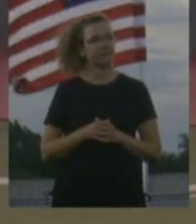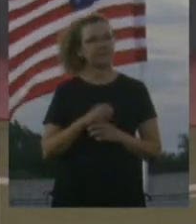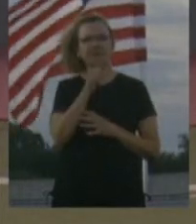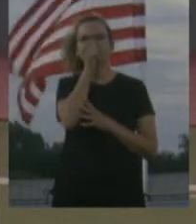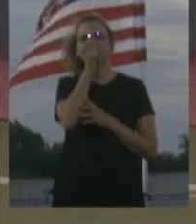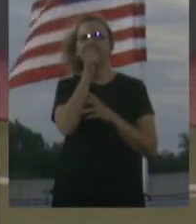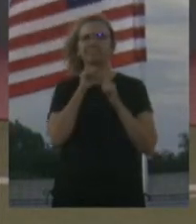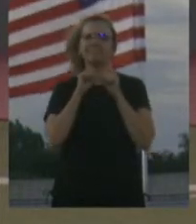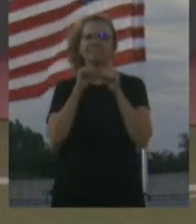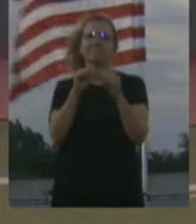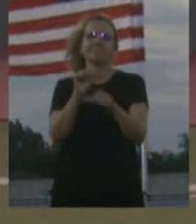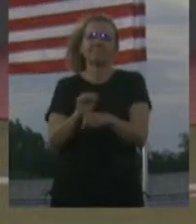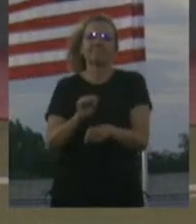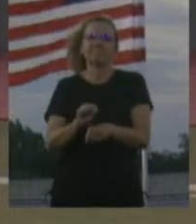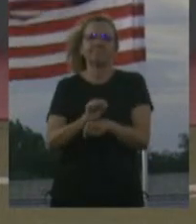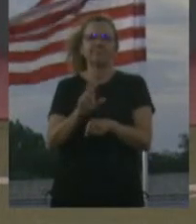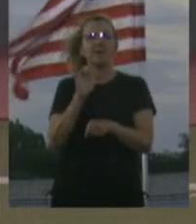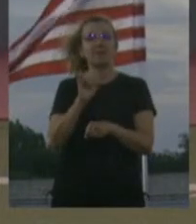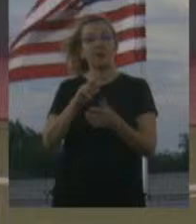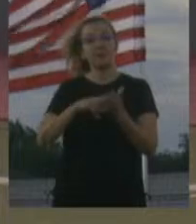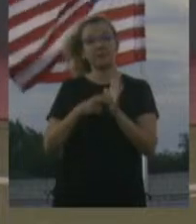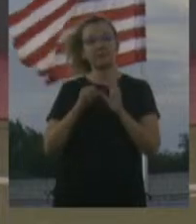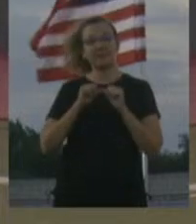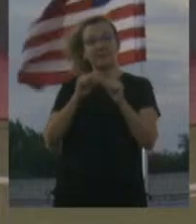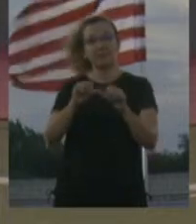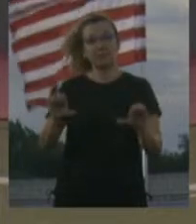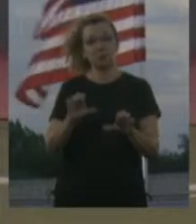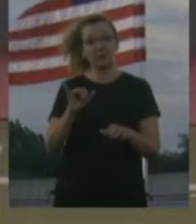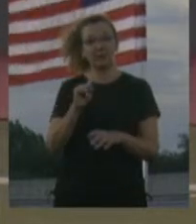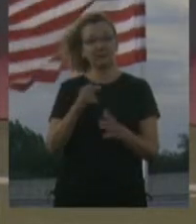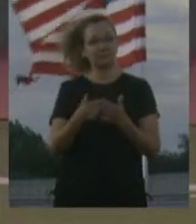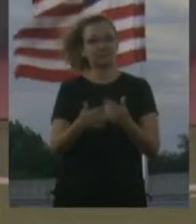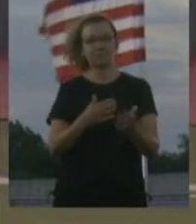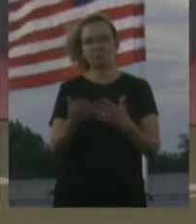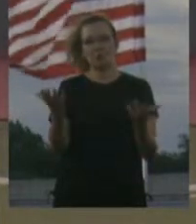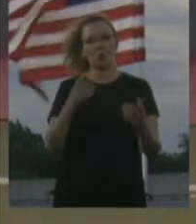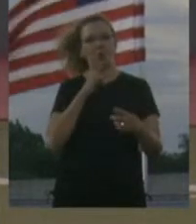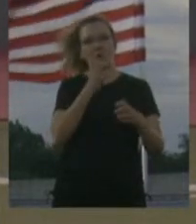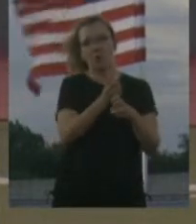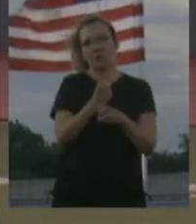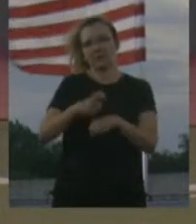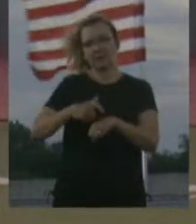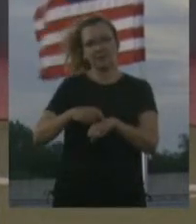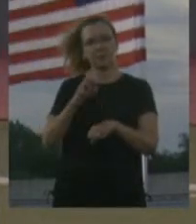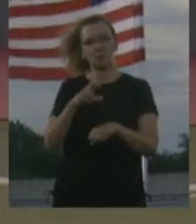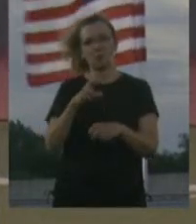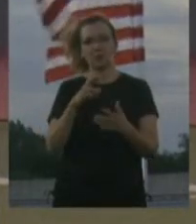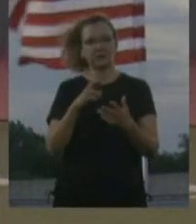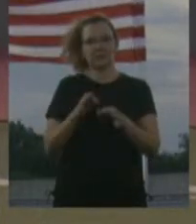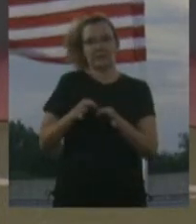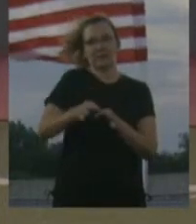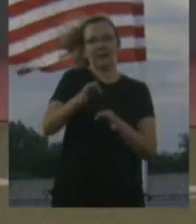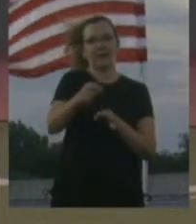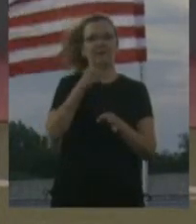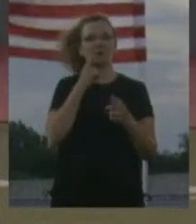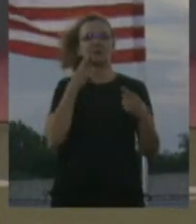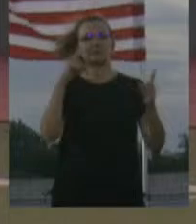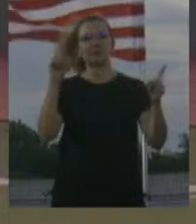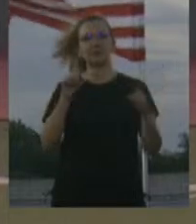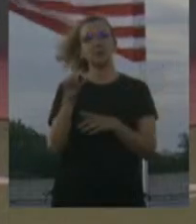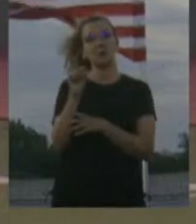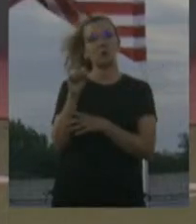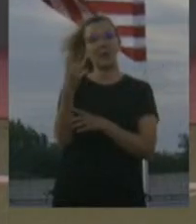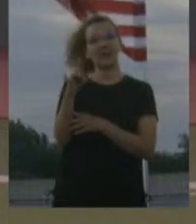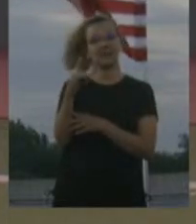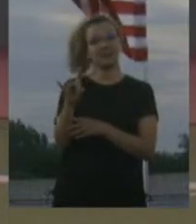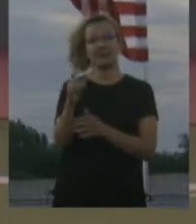Perseverance is a persistence in doing something, despite difficulty or delay in achieving success. In 2018,